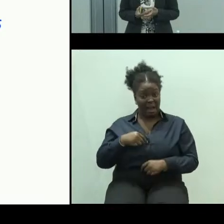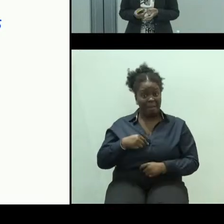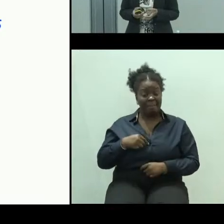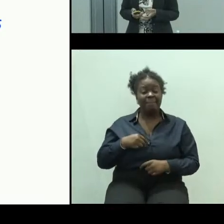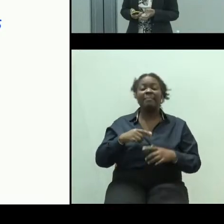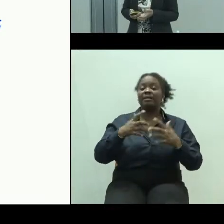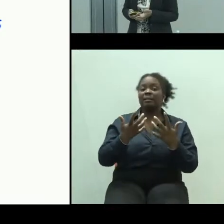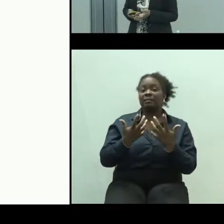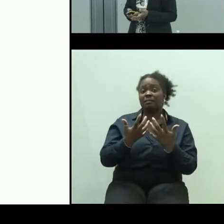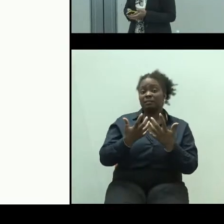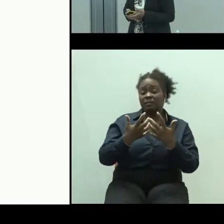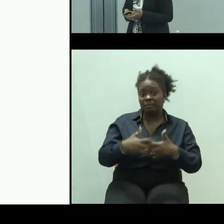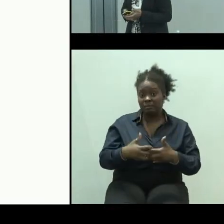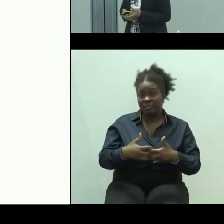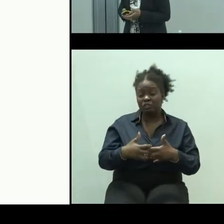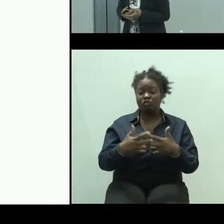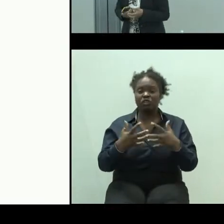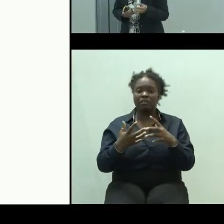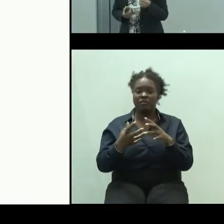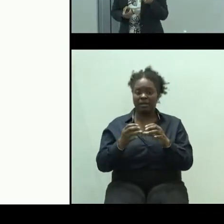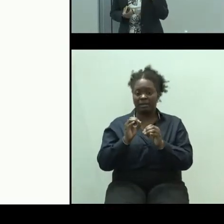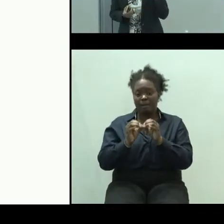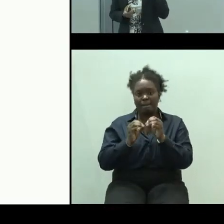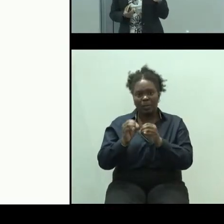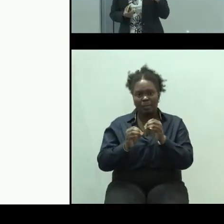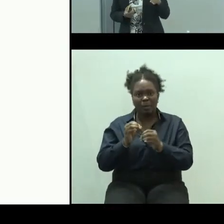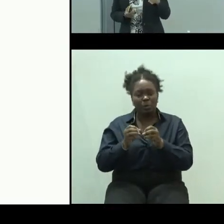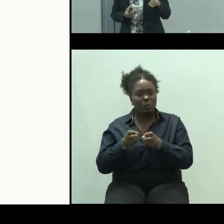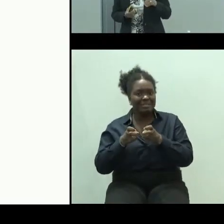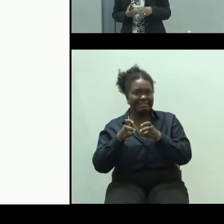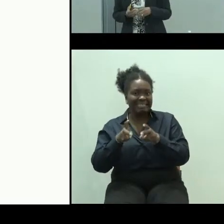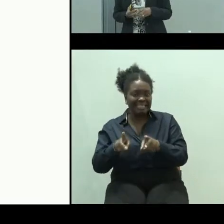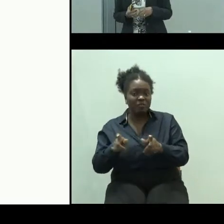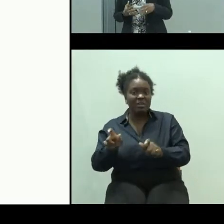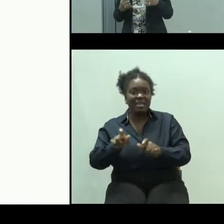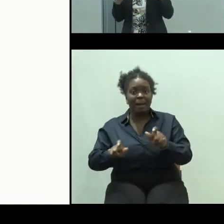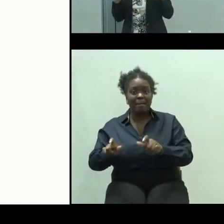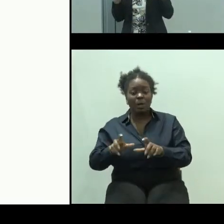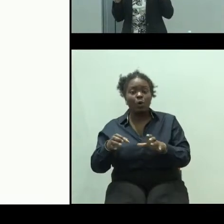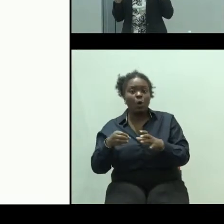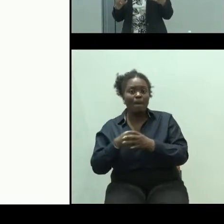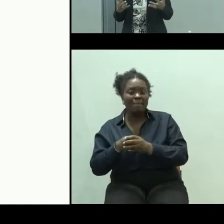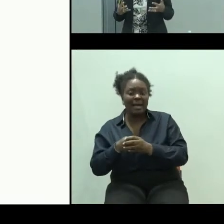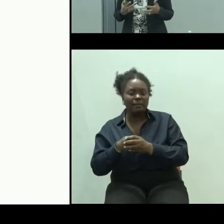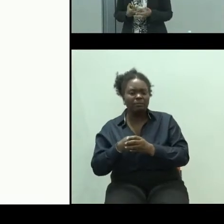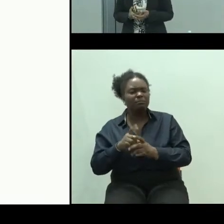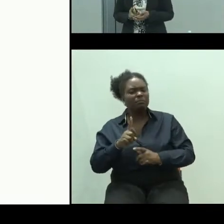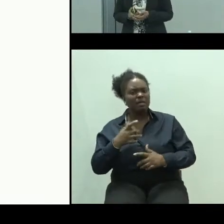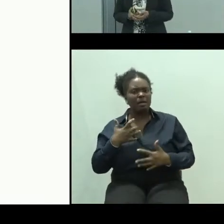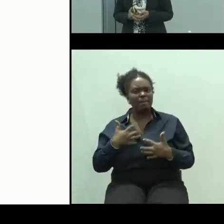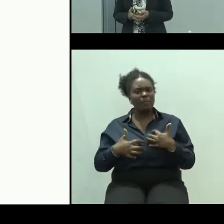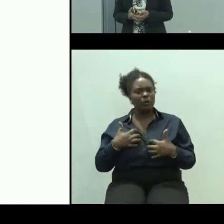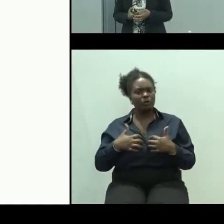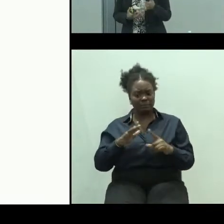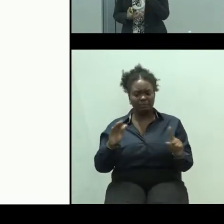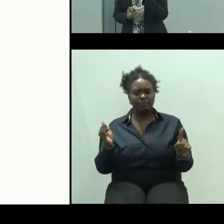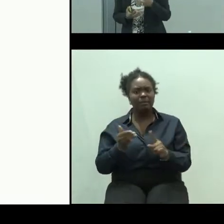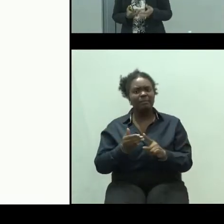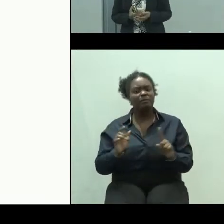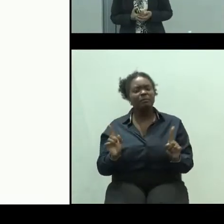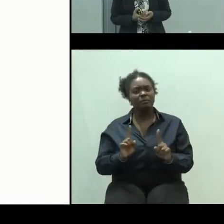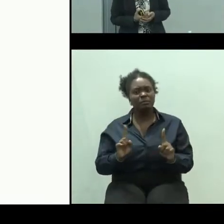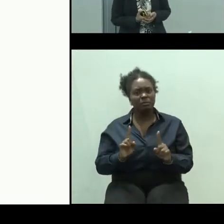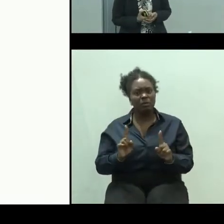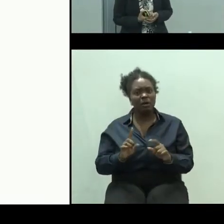microbial systems for chemical compounds. But we're motivated to do this with a very specific purpose. And I use